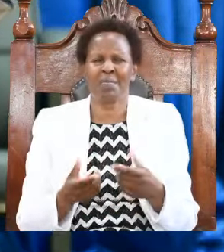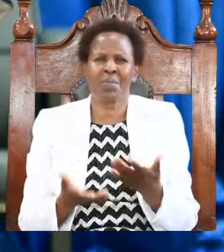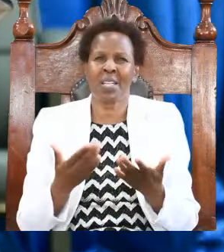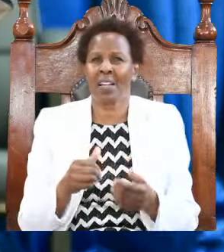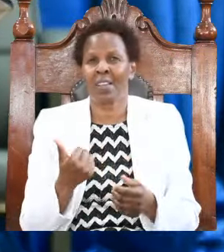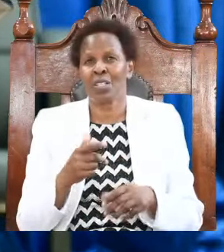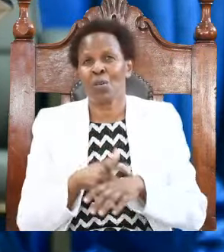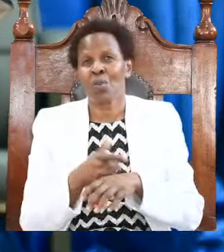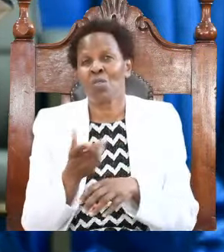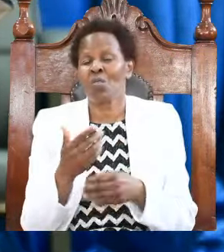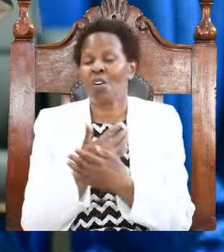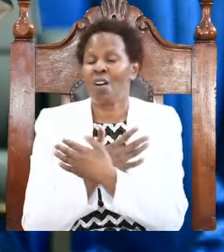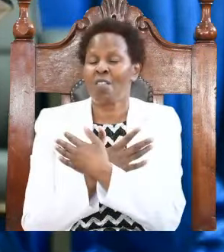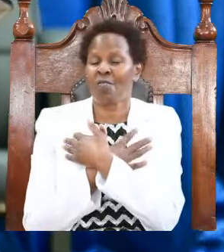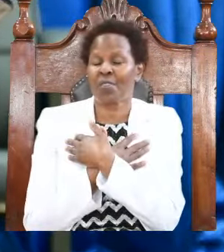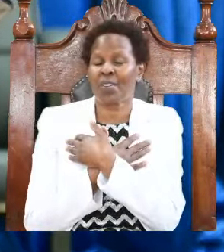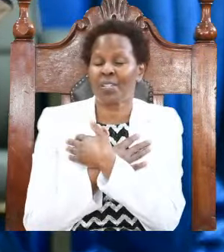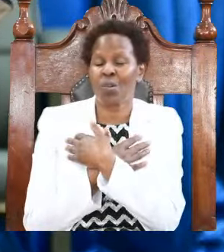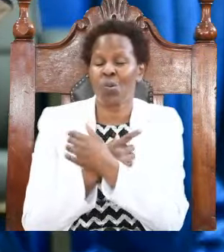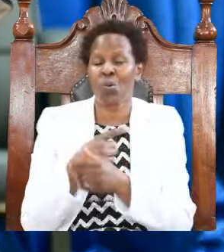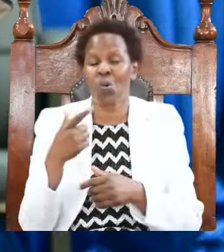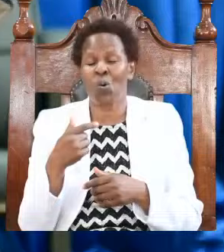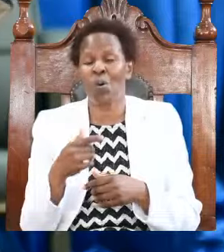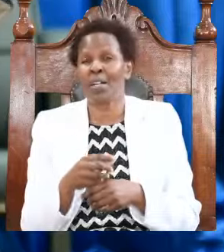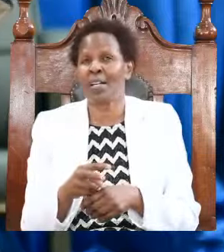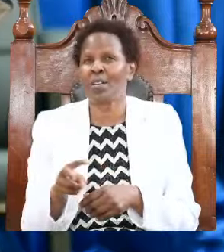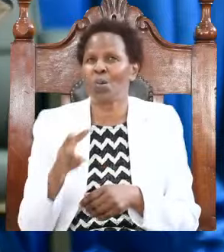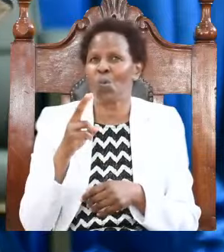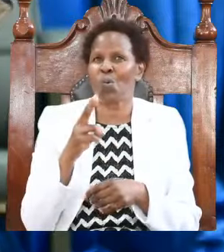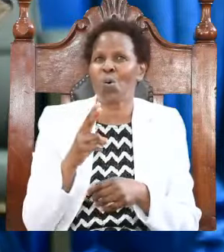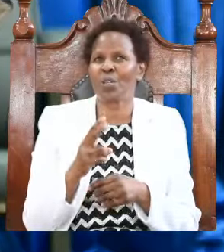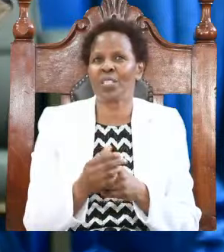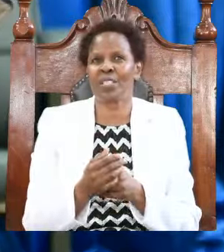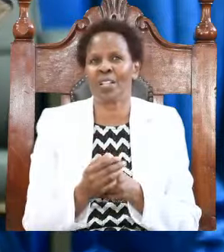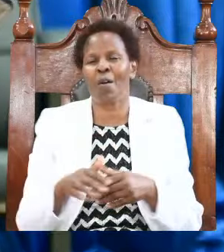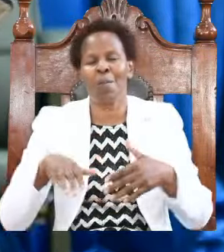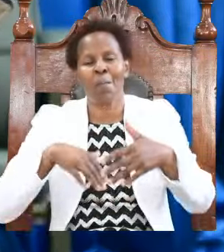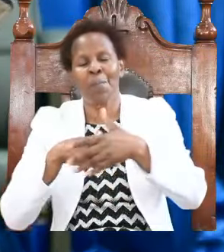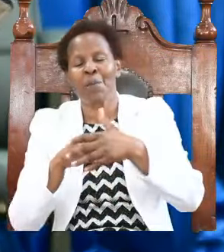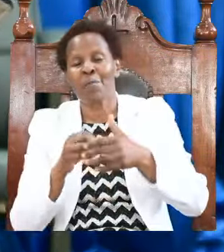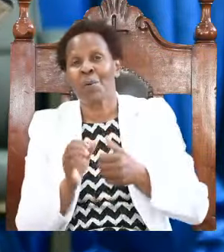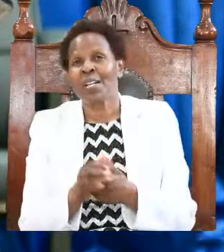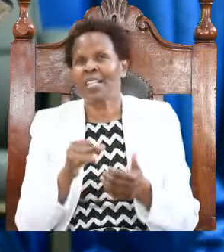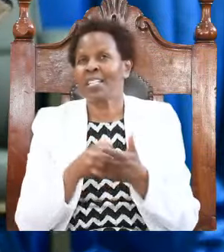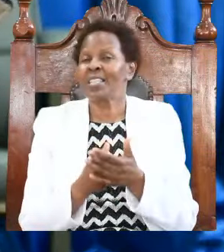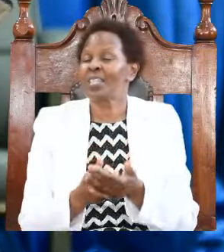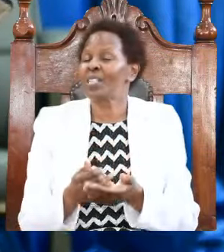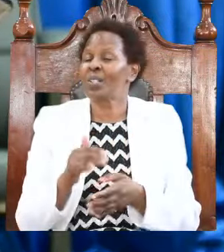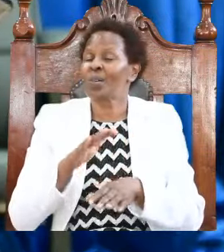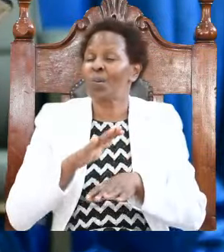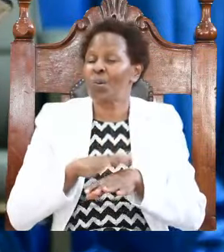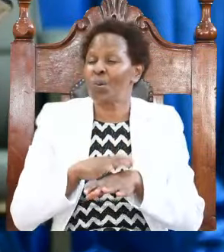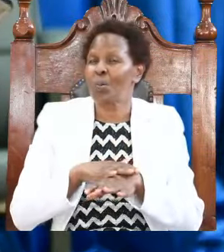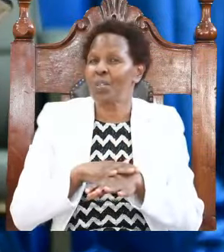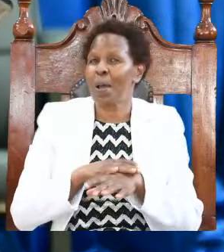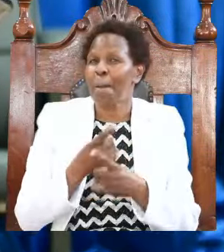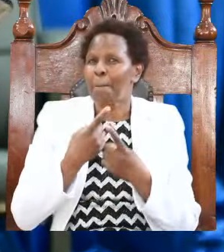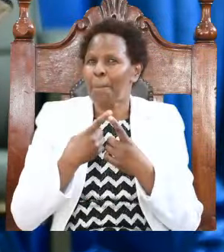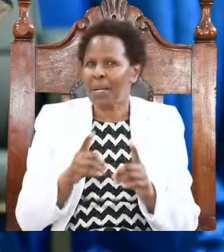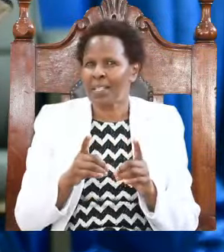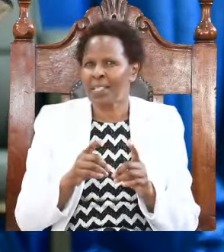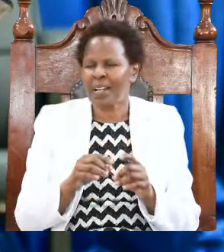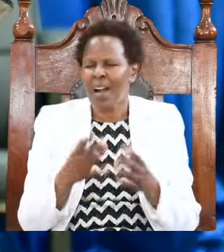people we will go and watch, you know, a favorite sport with. It's important, it is good, but how keen are we